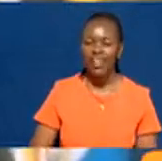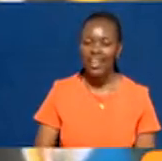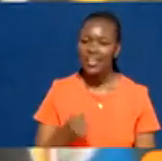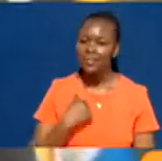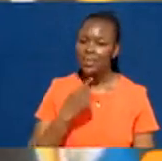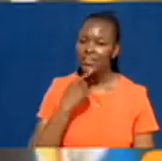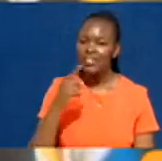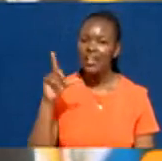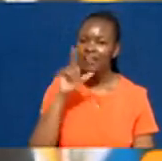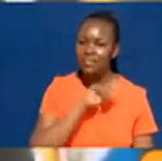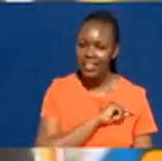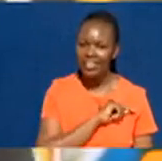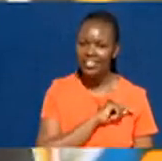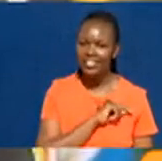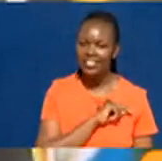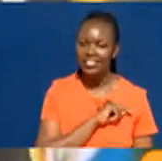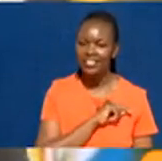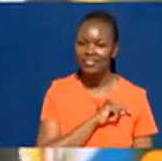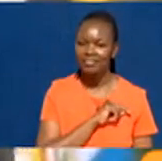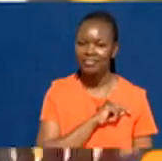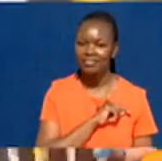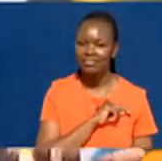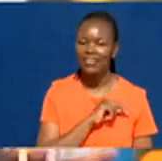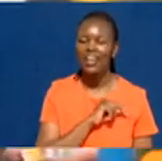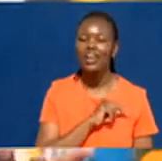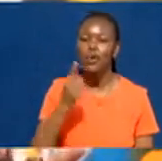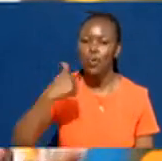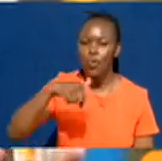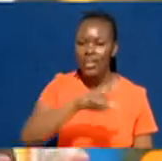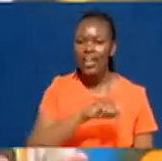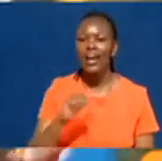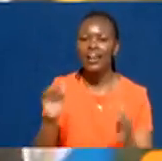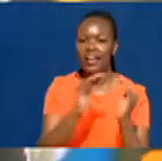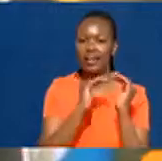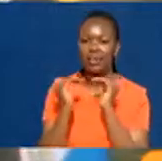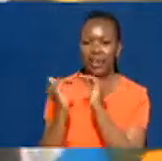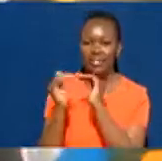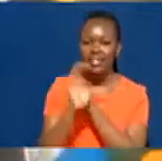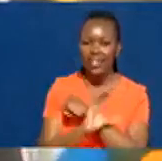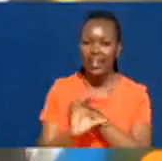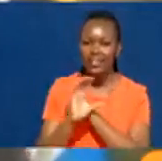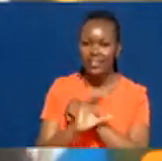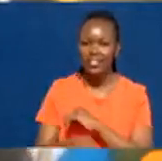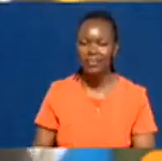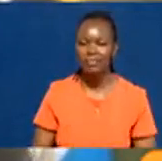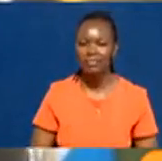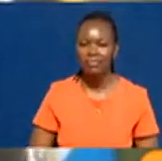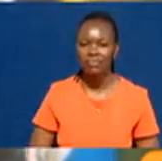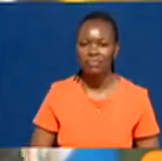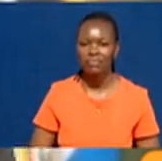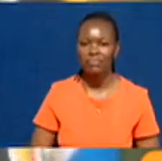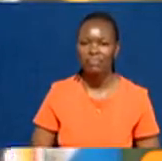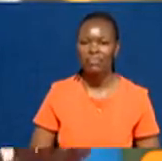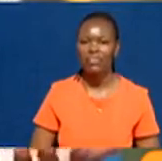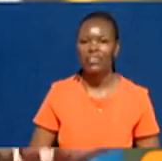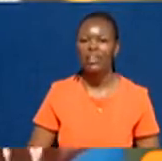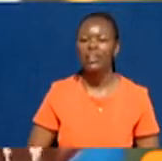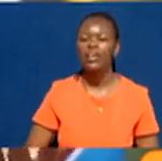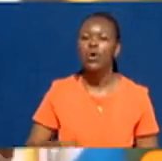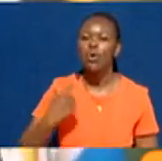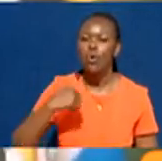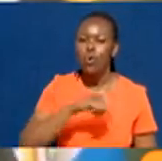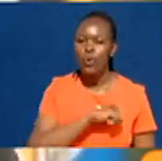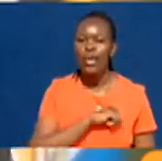As I have said, two things. We are a democracy. And in a democracy, the majority have their